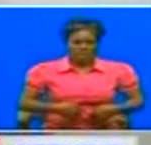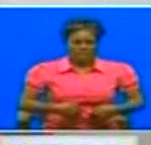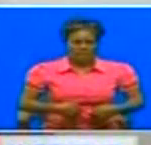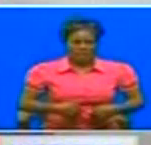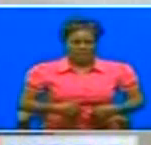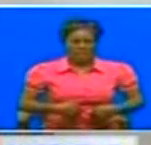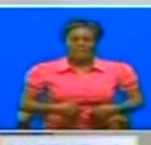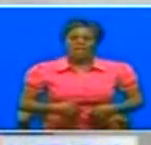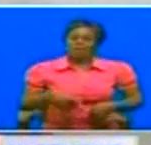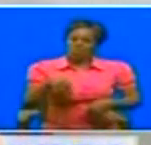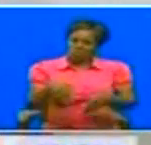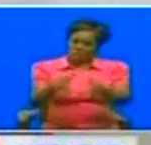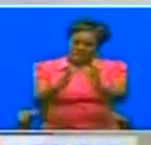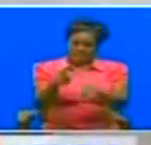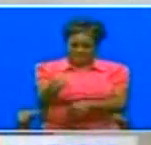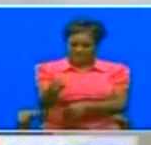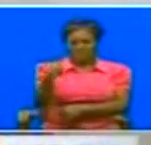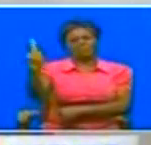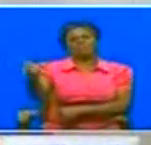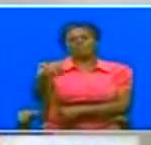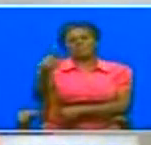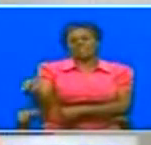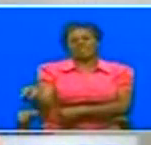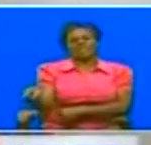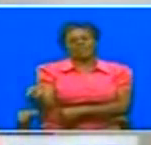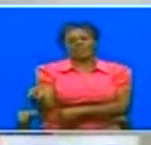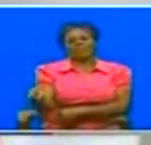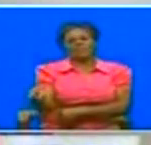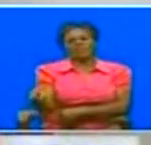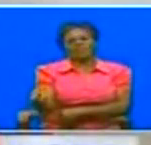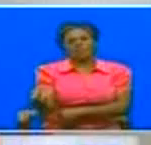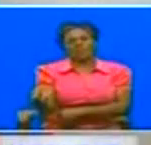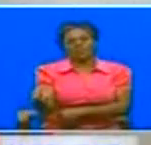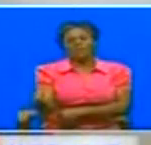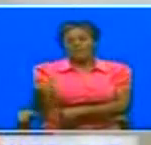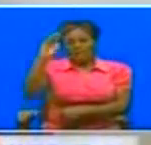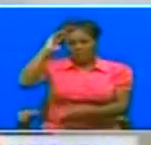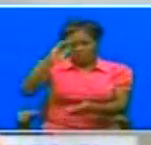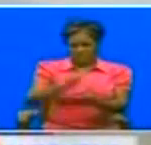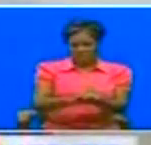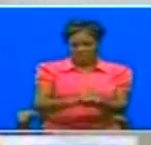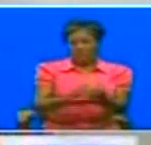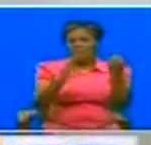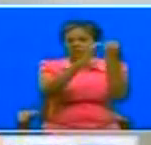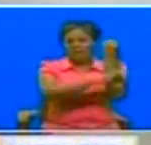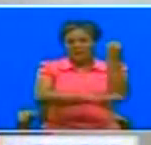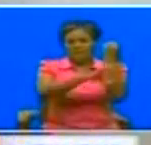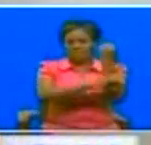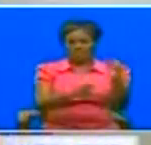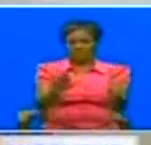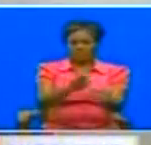it's the method that is the problem, all right? So I believe that a countrywide